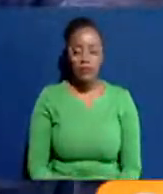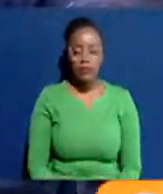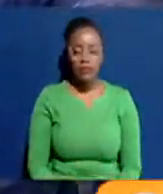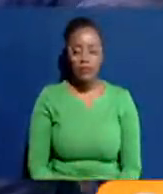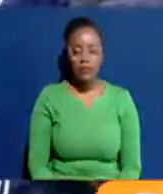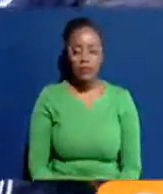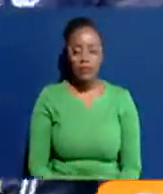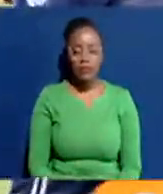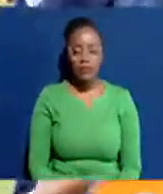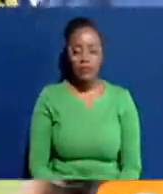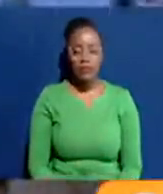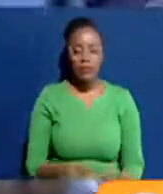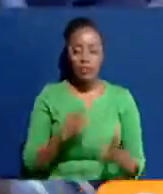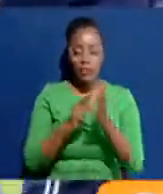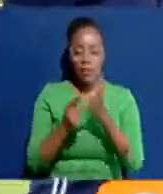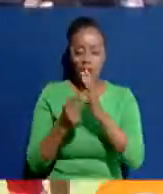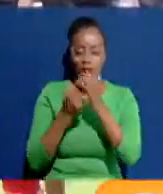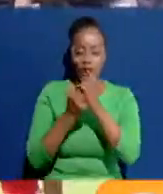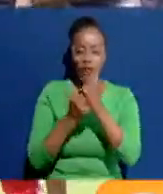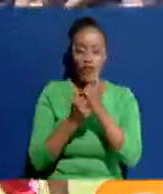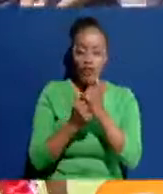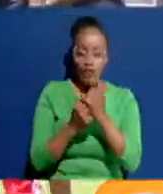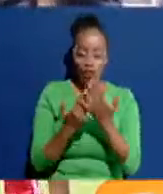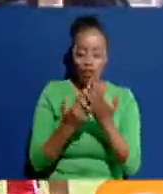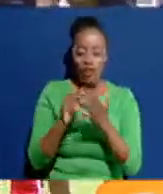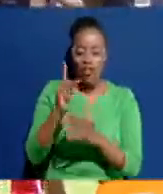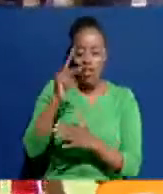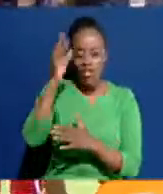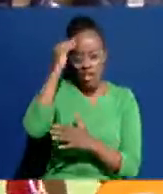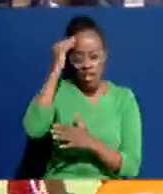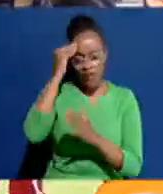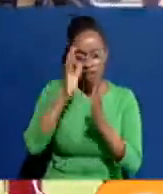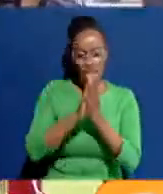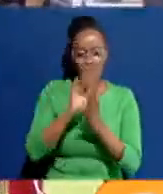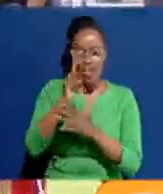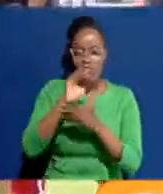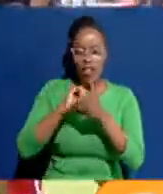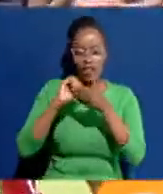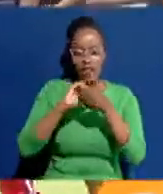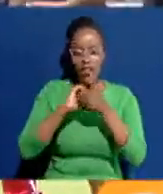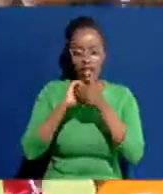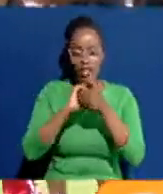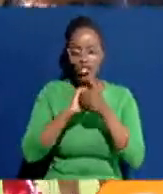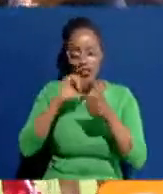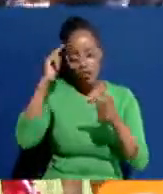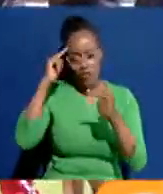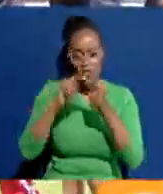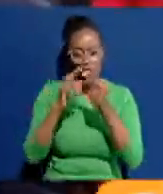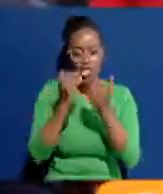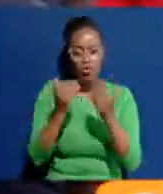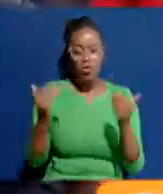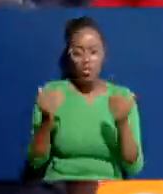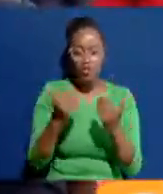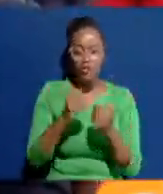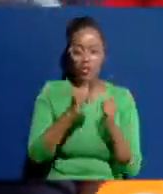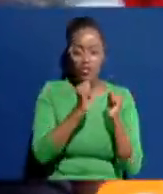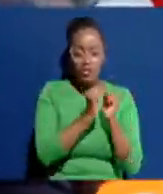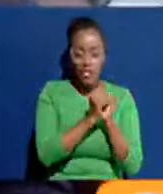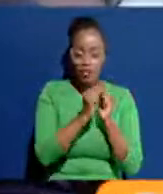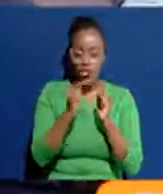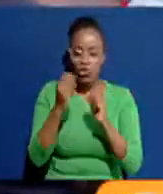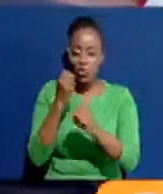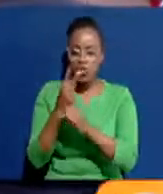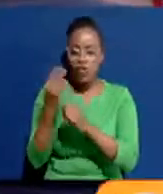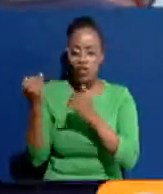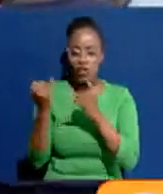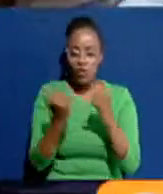The project, a partnership between the NFL, Kenya Academy of Sports, and the Kenya Federation of American Football, is targeting children between the ages of 10 and 12 to be